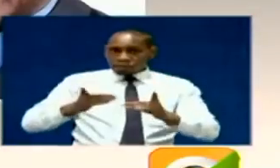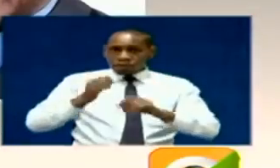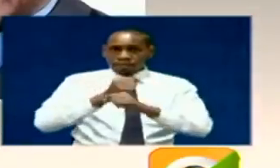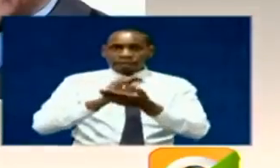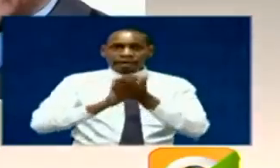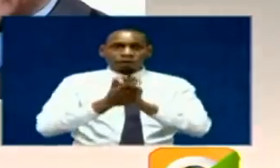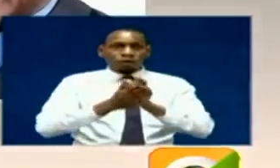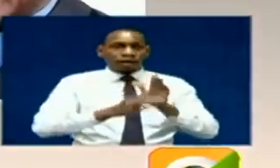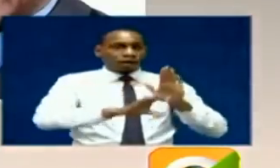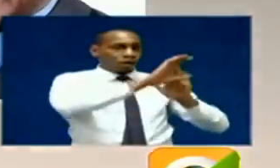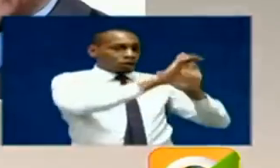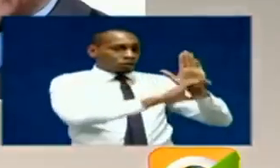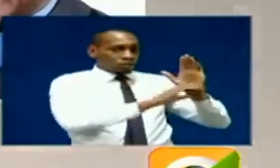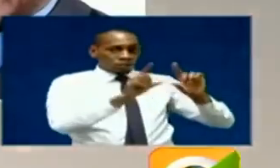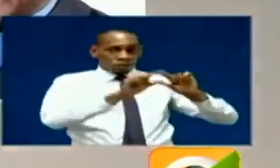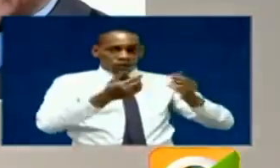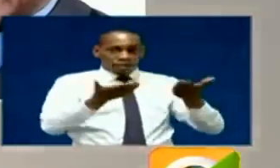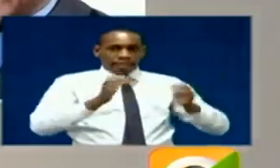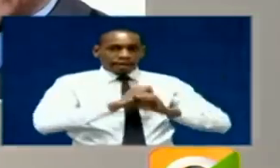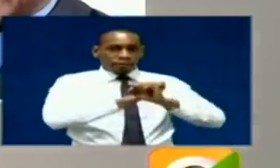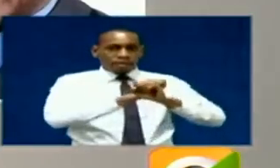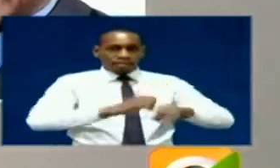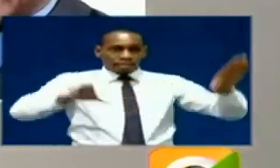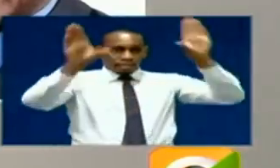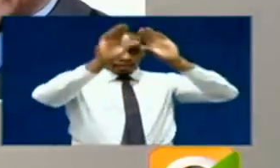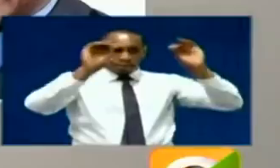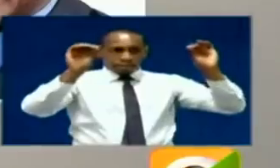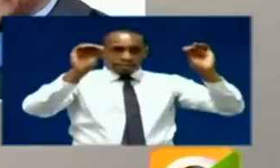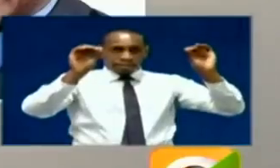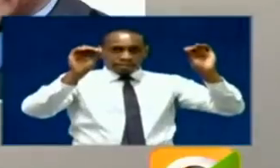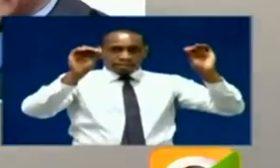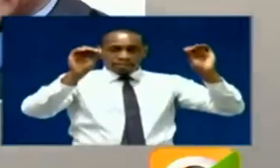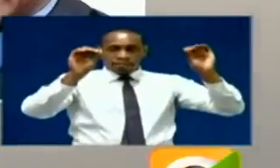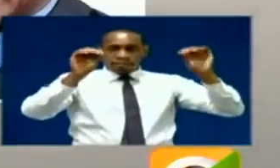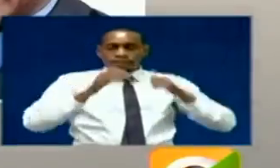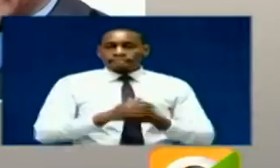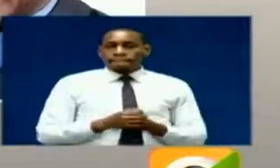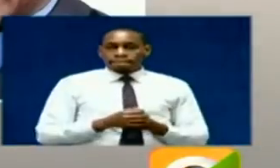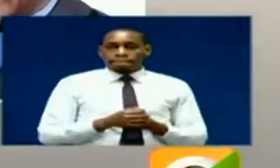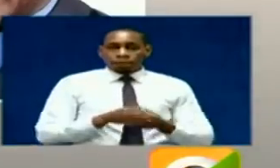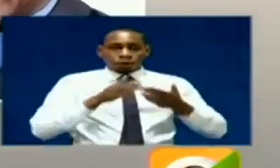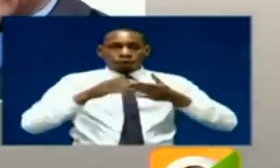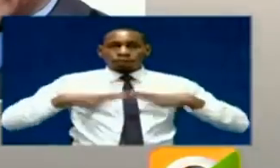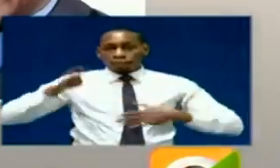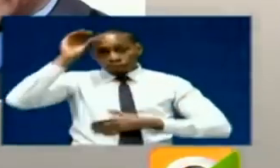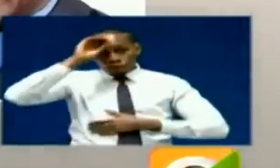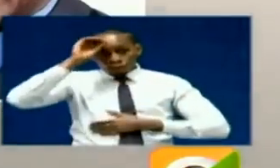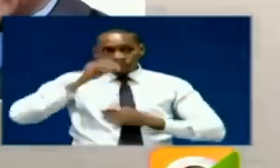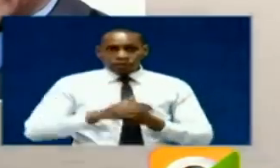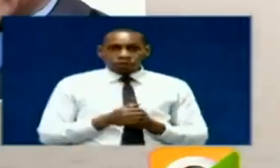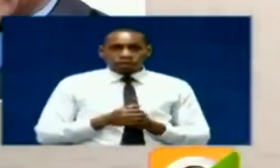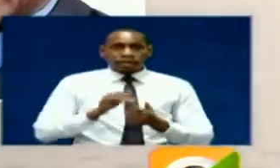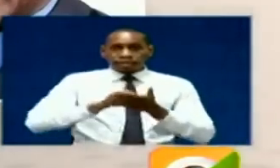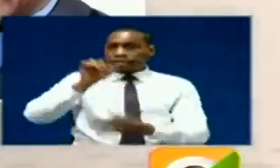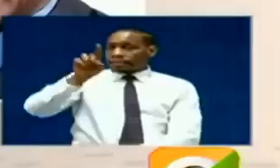in the Constitution preventing the president or stipulating who the people are in a popular initiative. So that's so wrong.